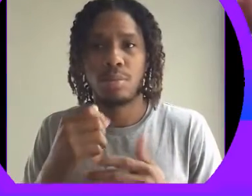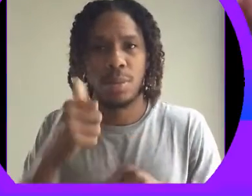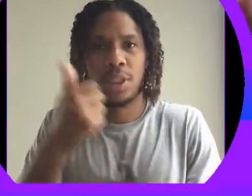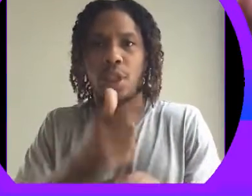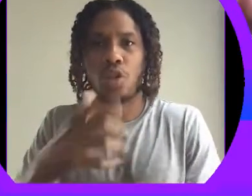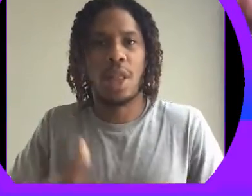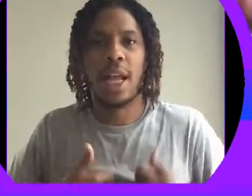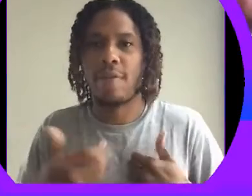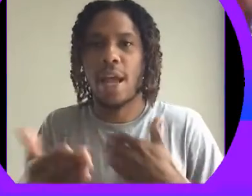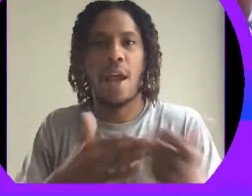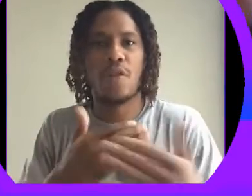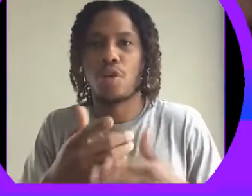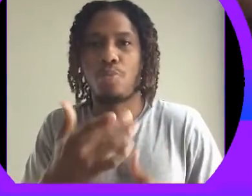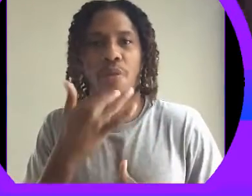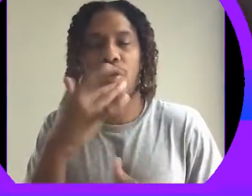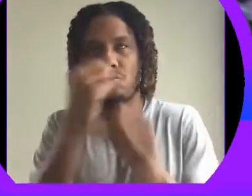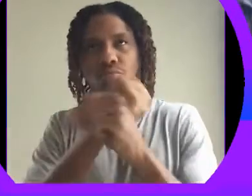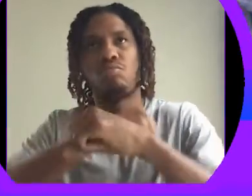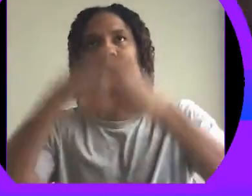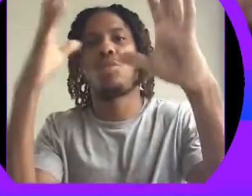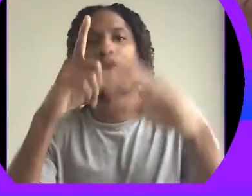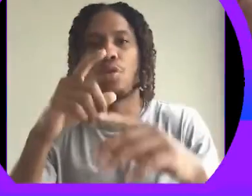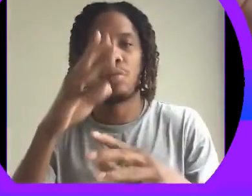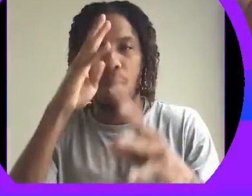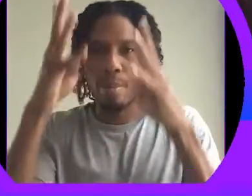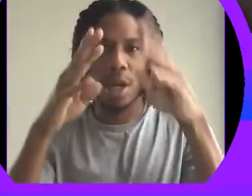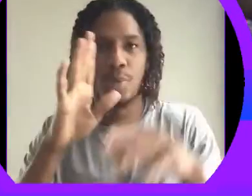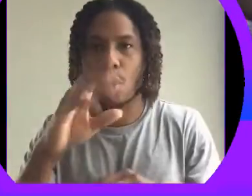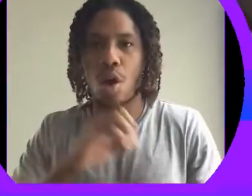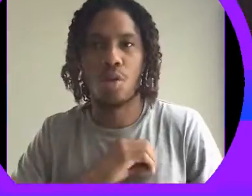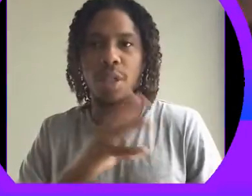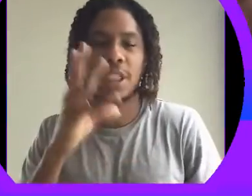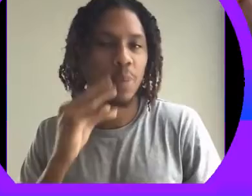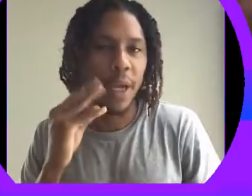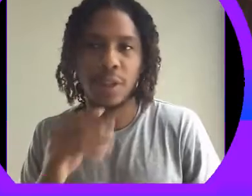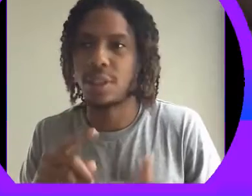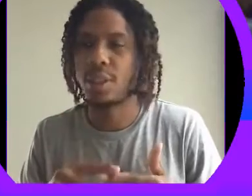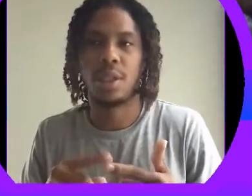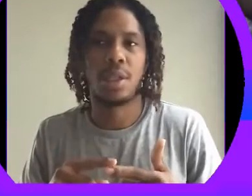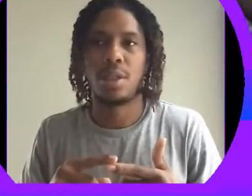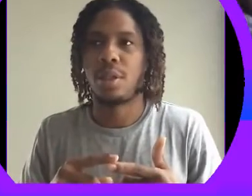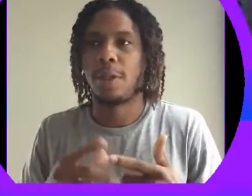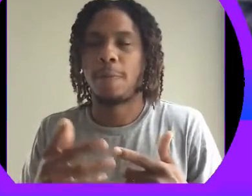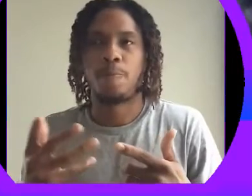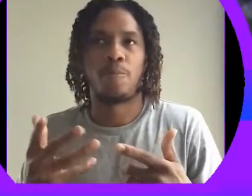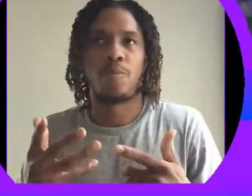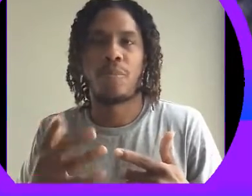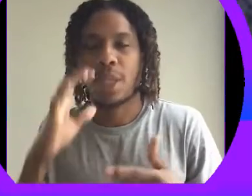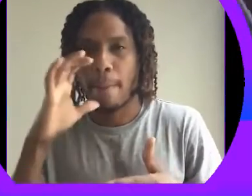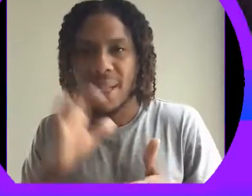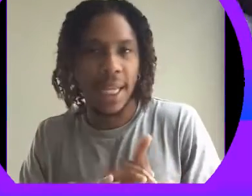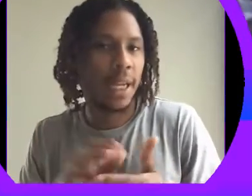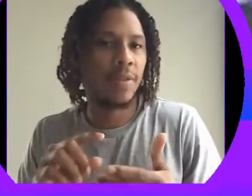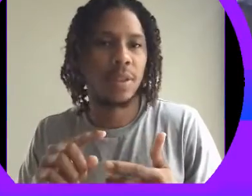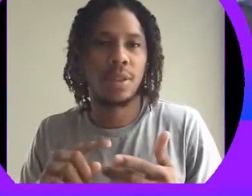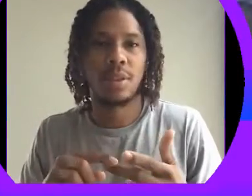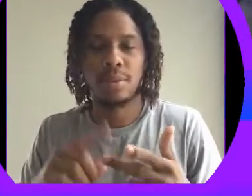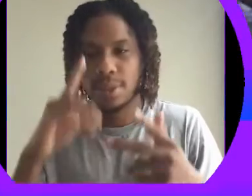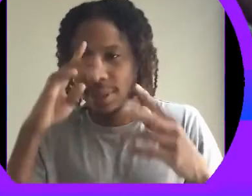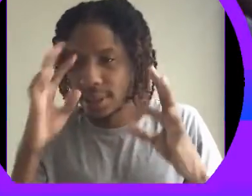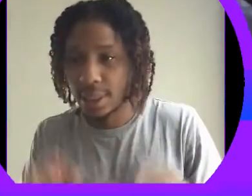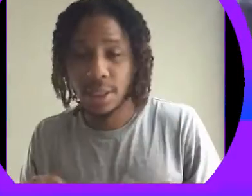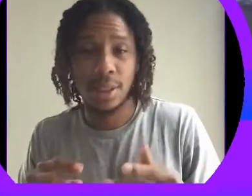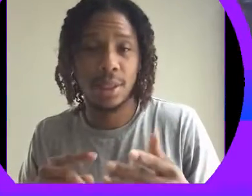it to be, because you make up your own values through your experiences. You make up your own beliefs